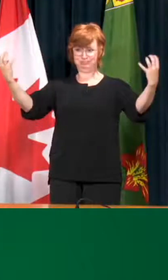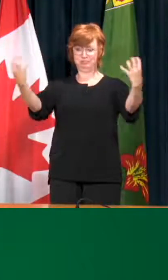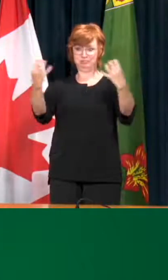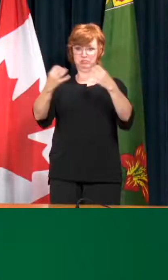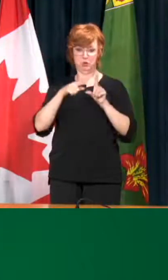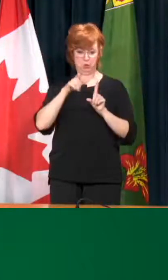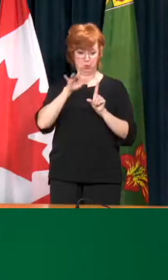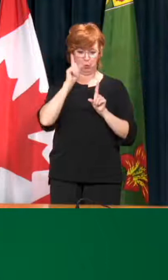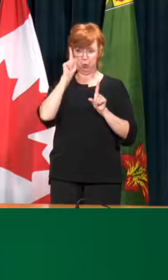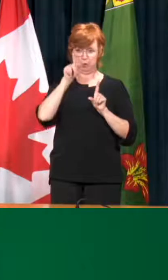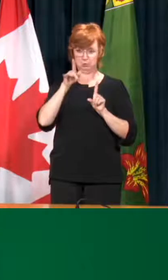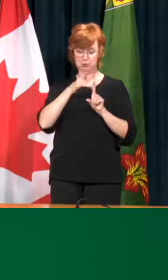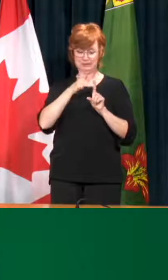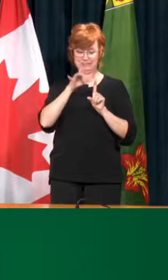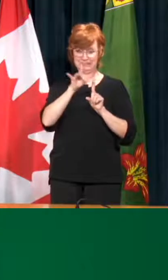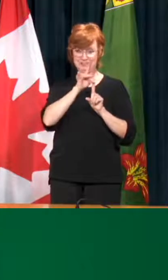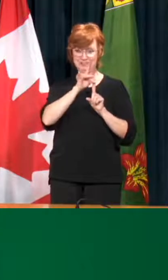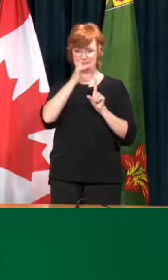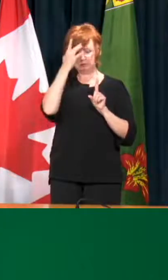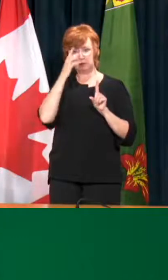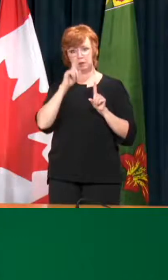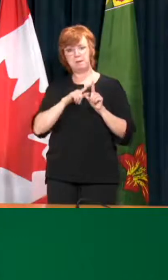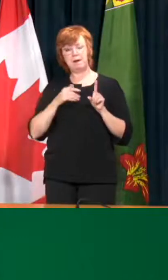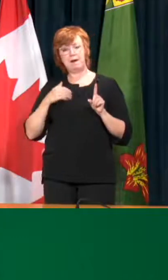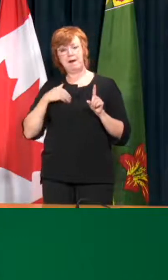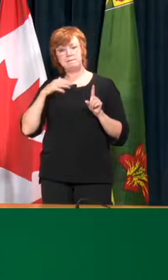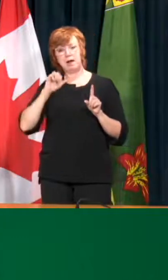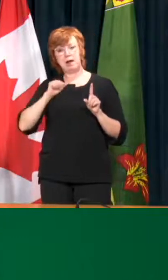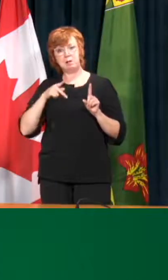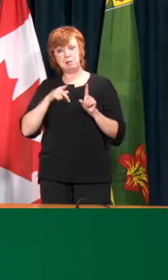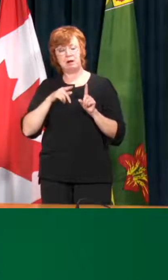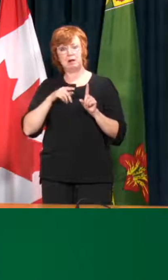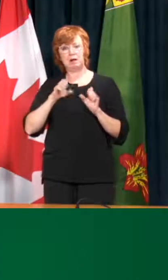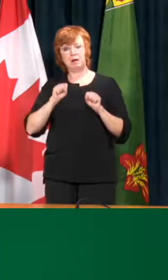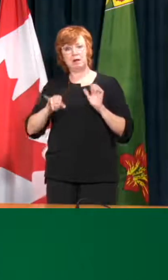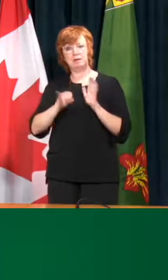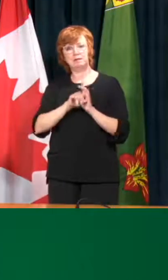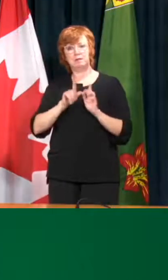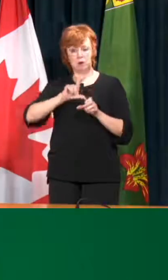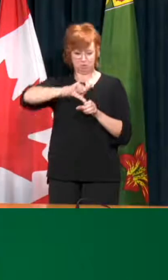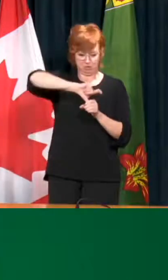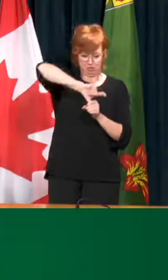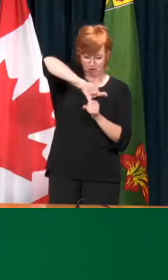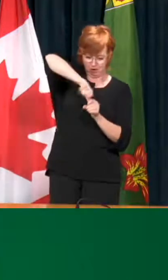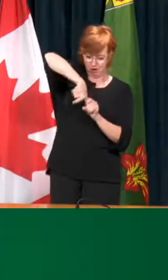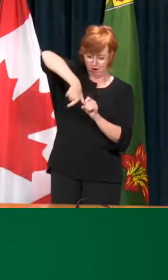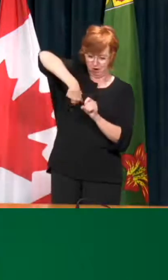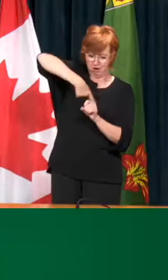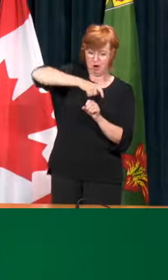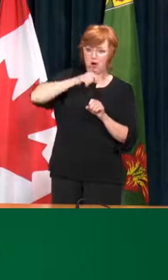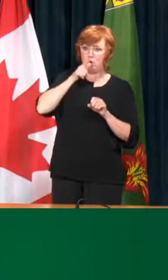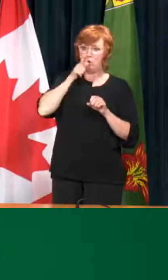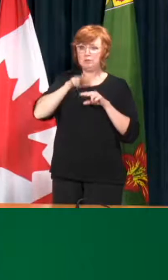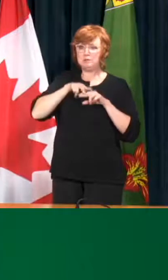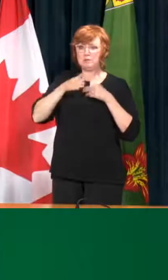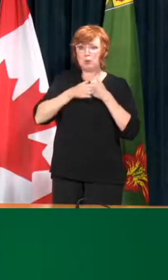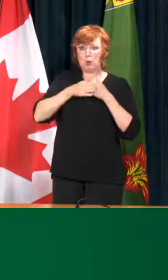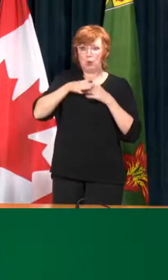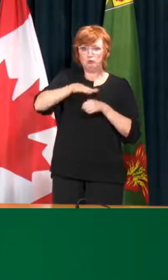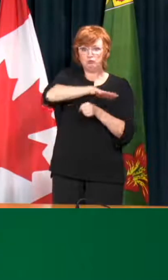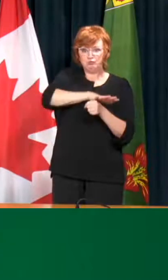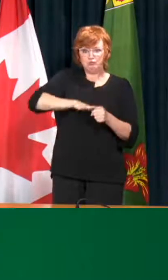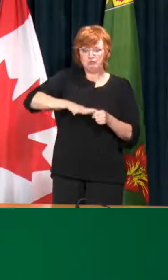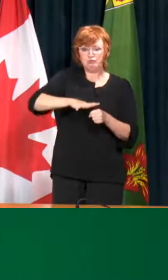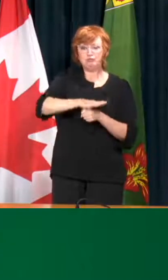more important. So I think we just need to see how businesses who are now opening up as per the guidelines can safely conduct events that are